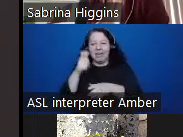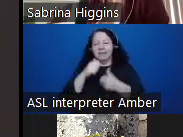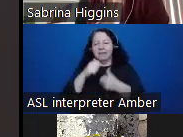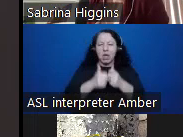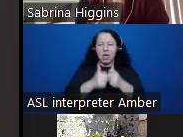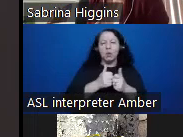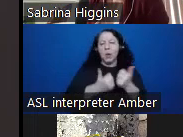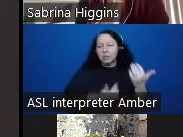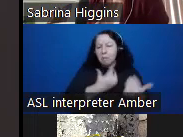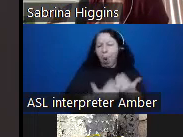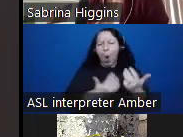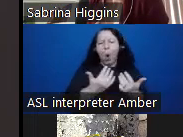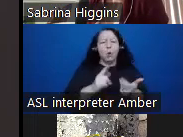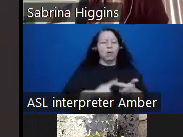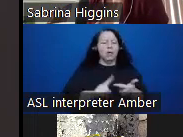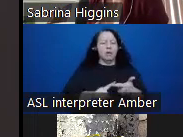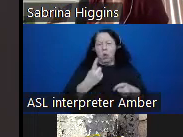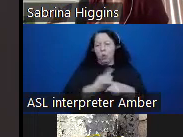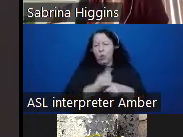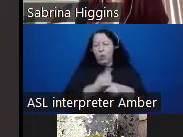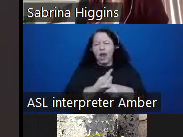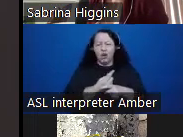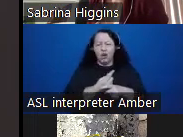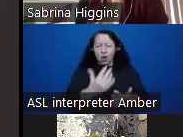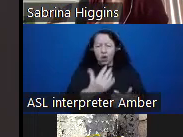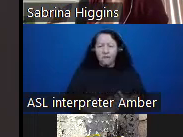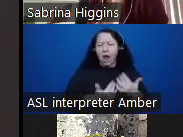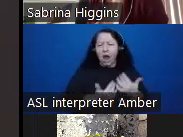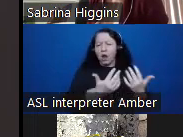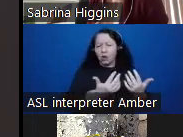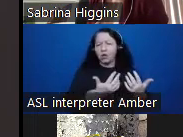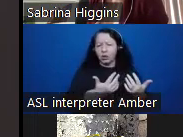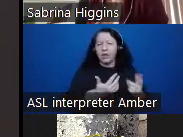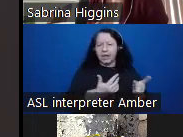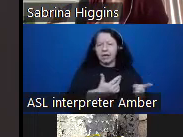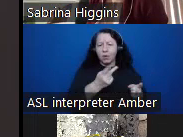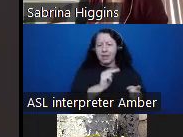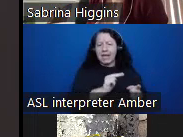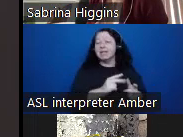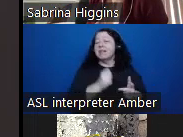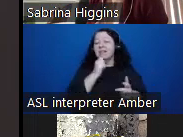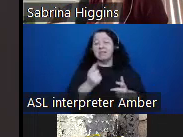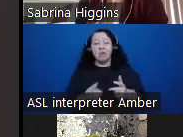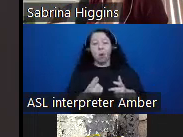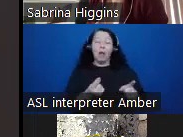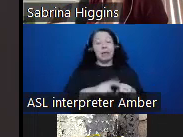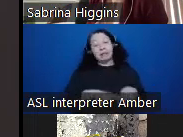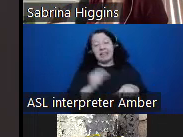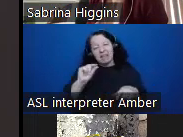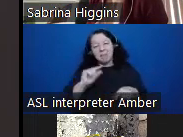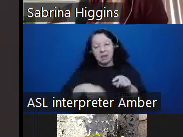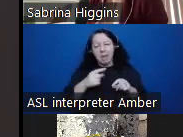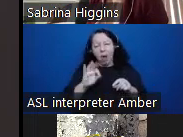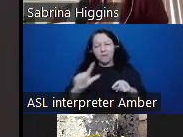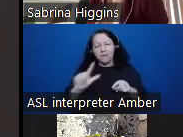with regular firing. It's not always, it depends a bit on the fuel, because some fuels will produce